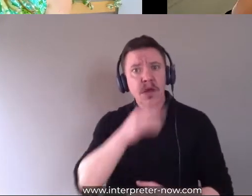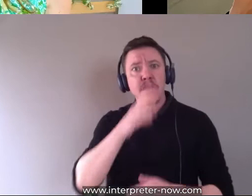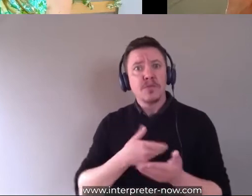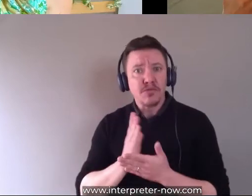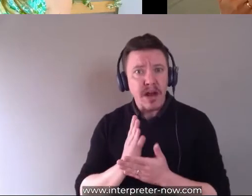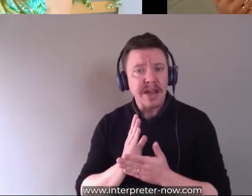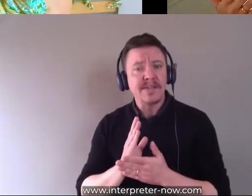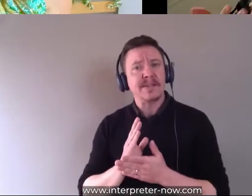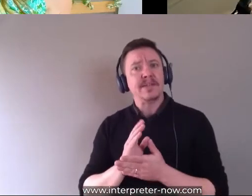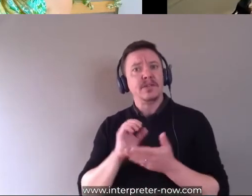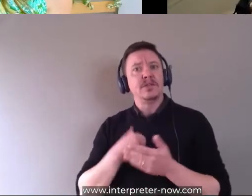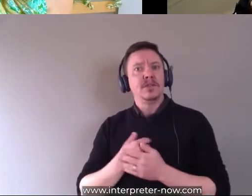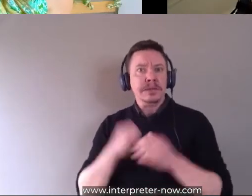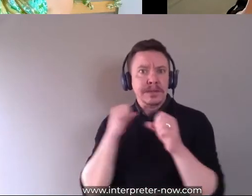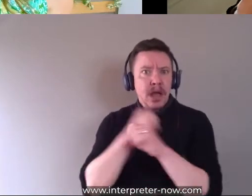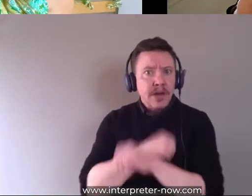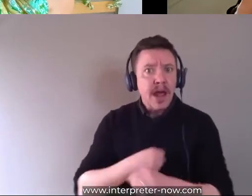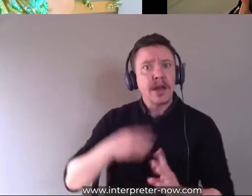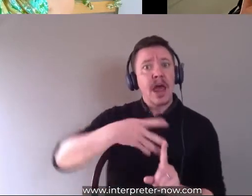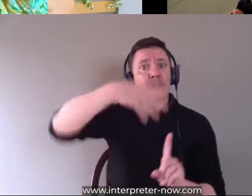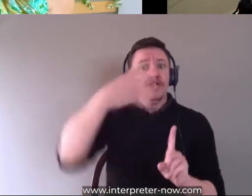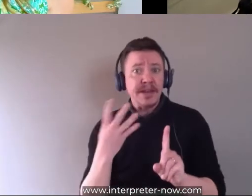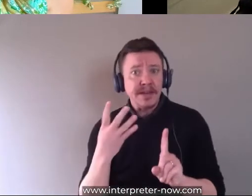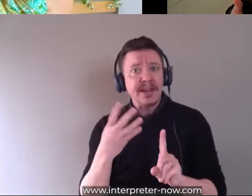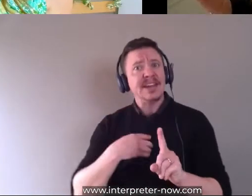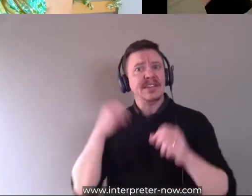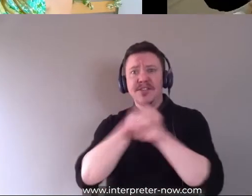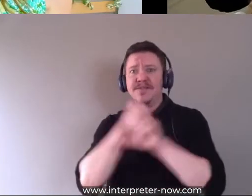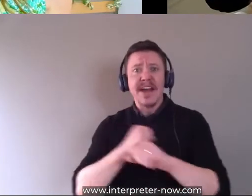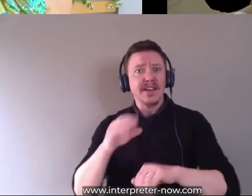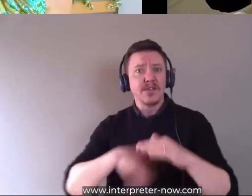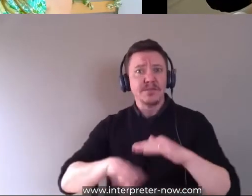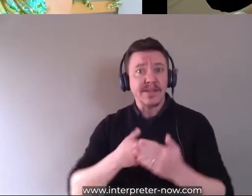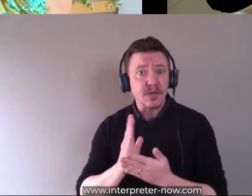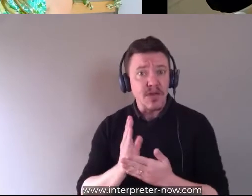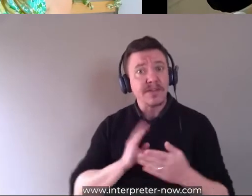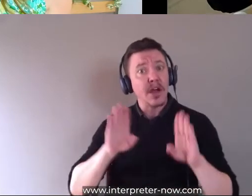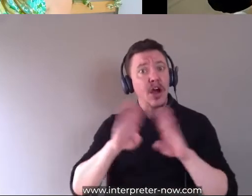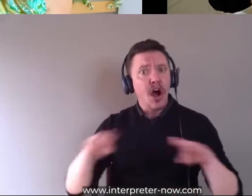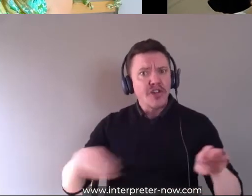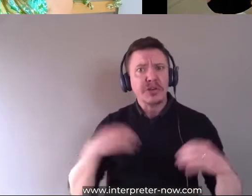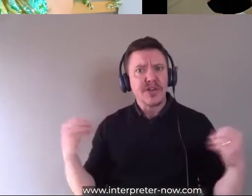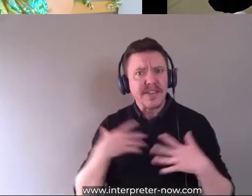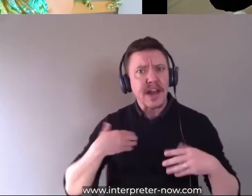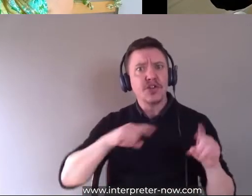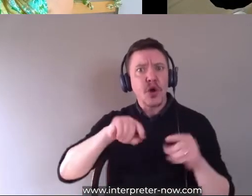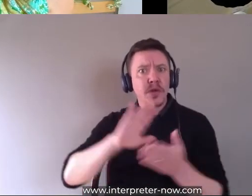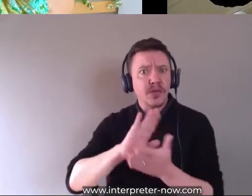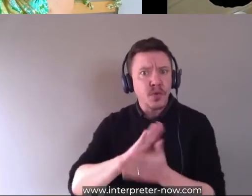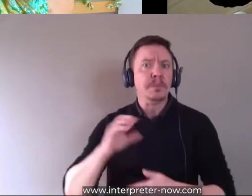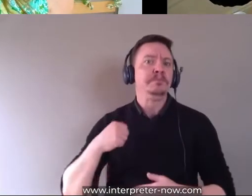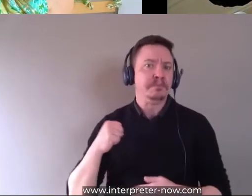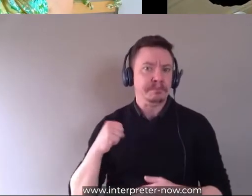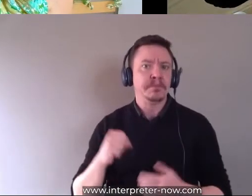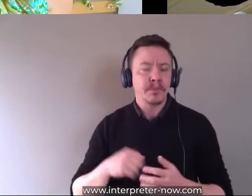Our LGBTQIA+ community is still fighting for basic rights. Our children are petrified to go to school. And